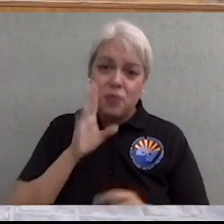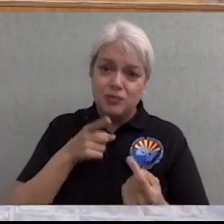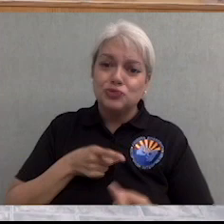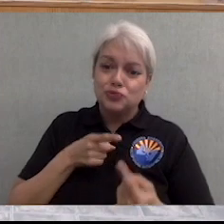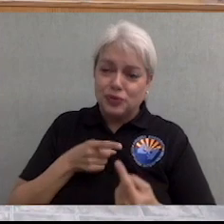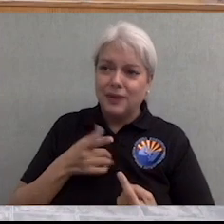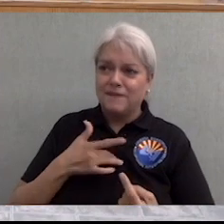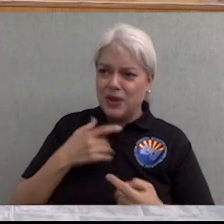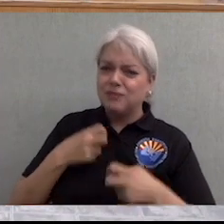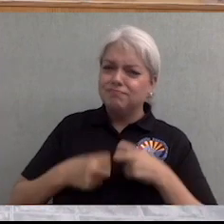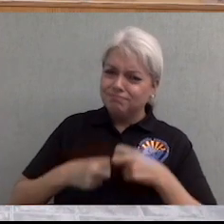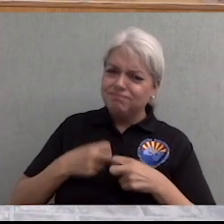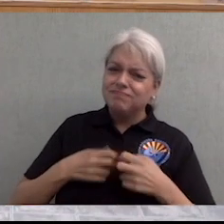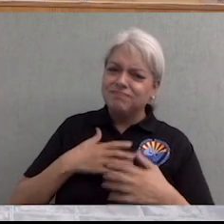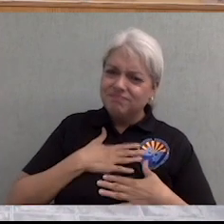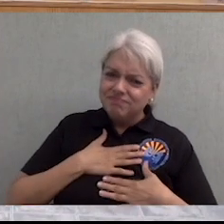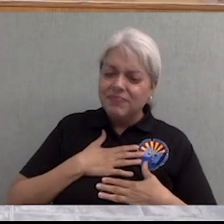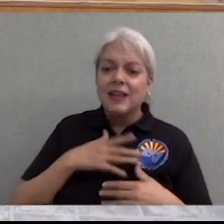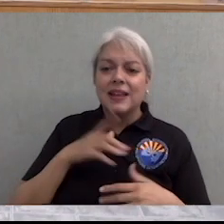to see family.